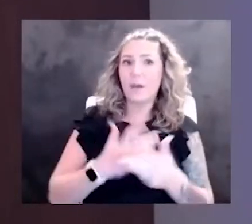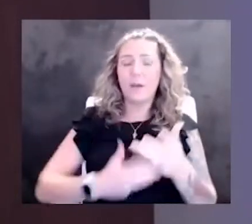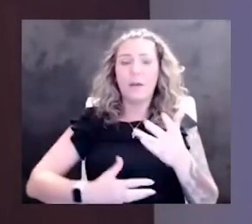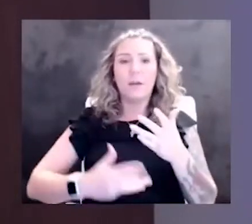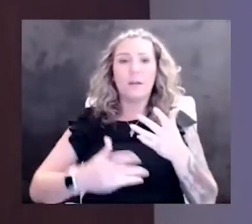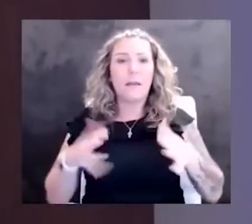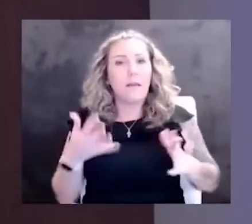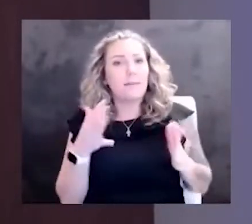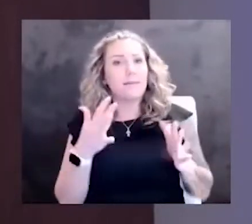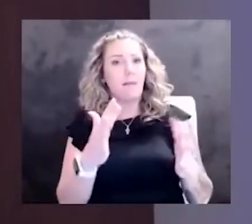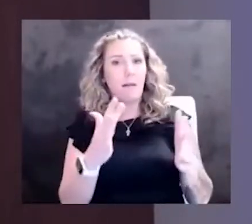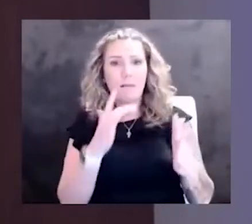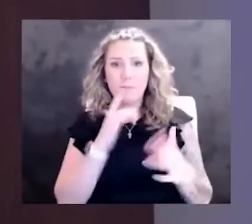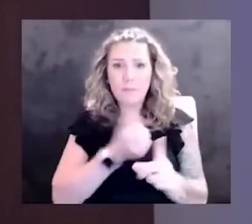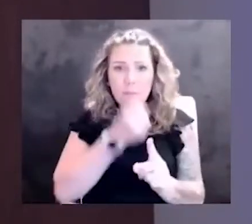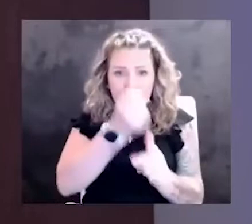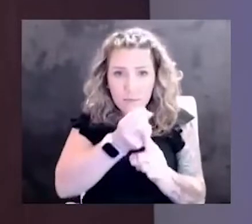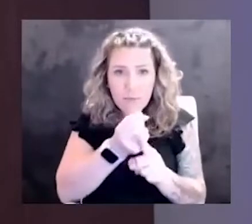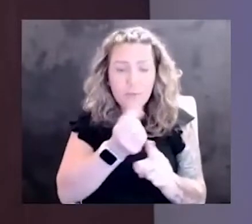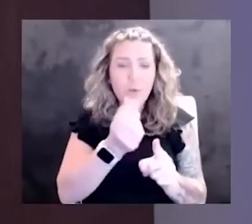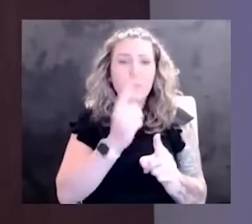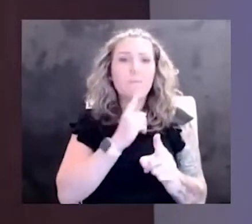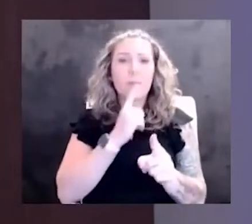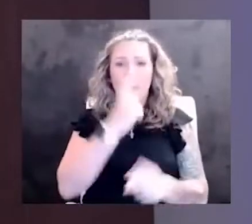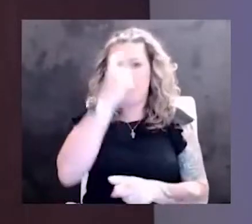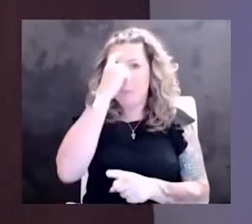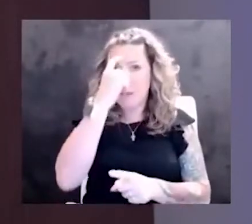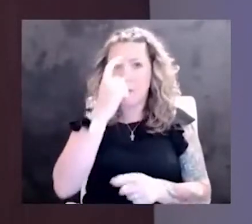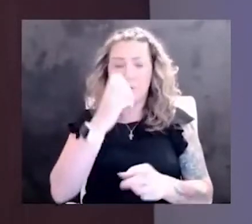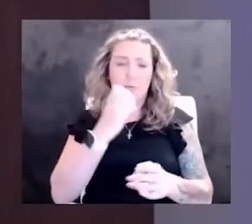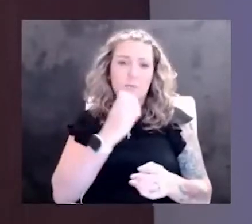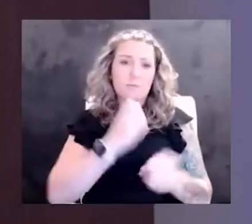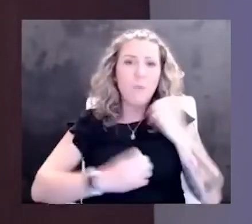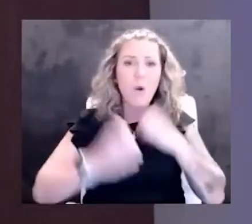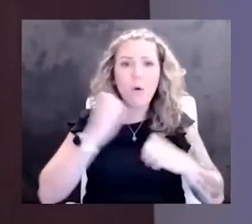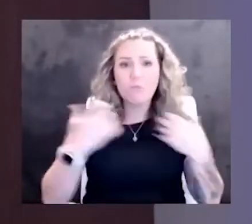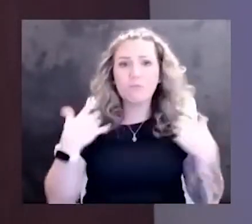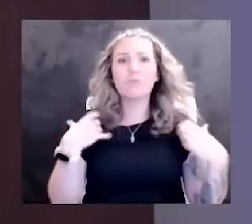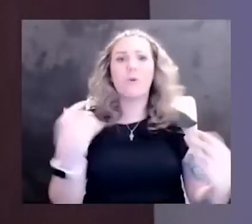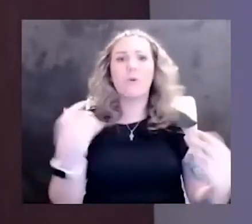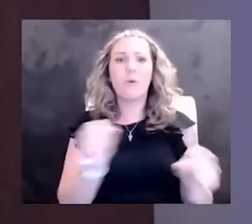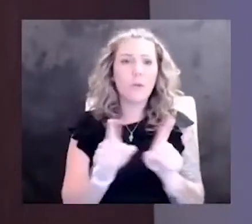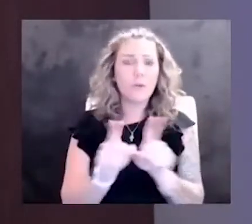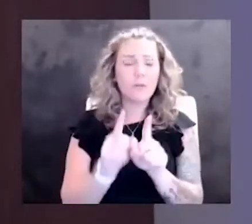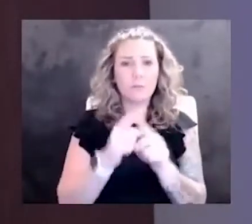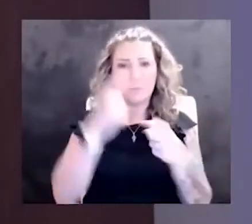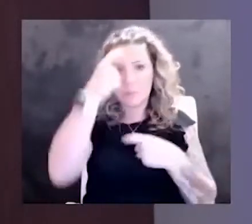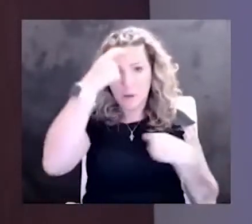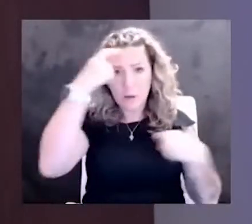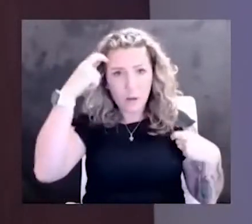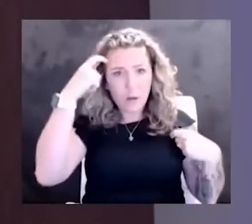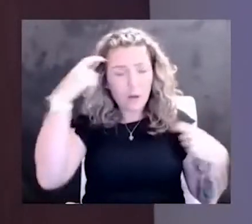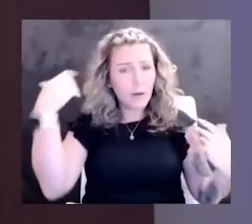lot of impacts on mental and emotional health as well, because this has been so traumatic. And then,